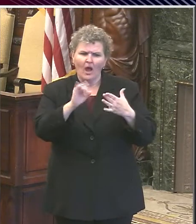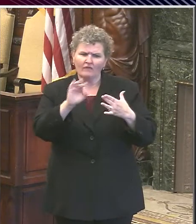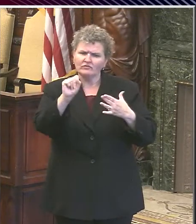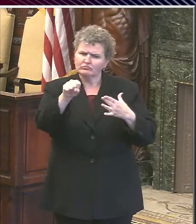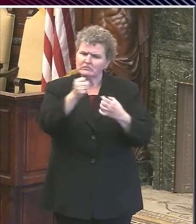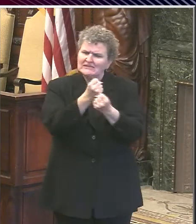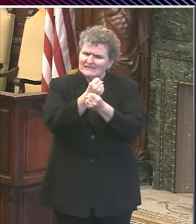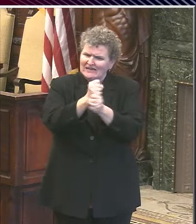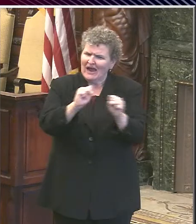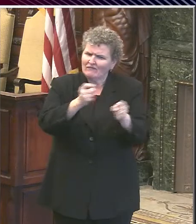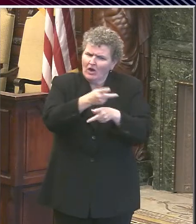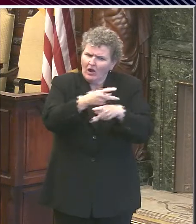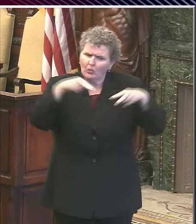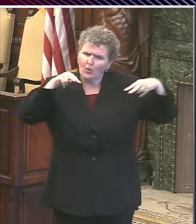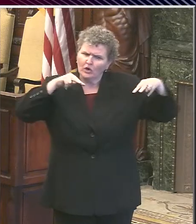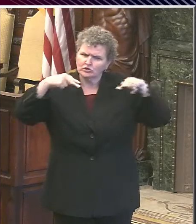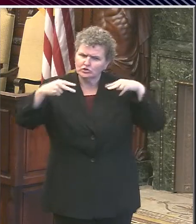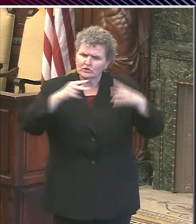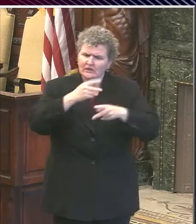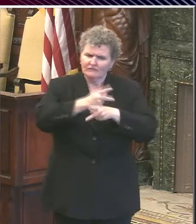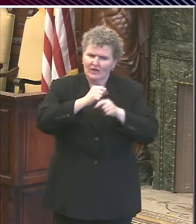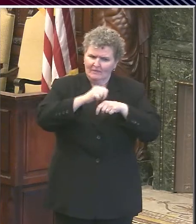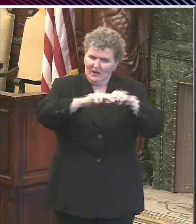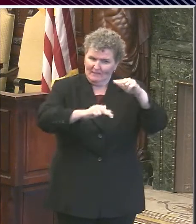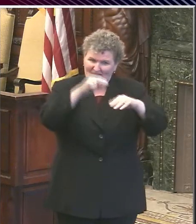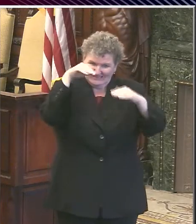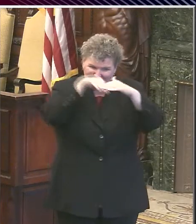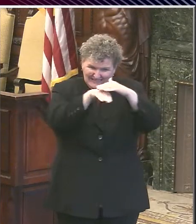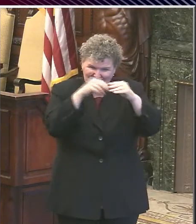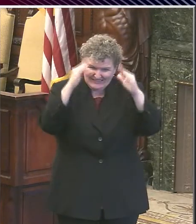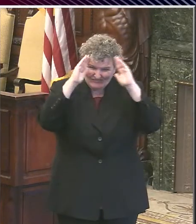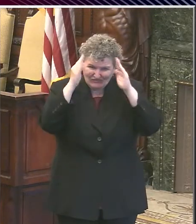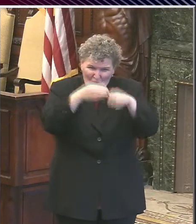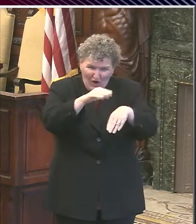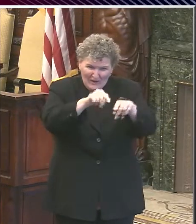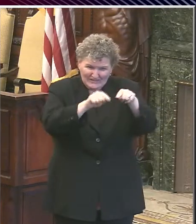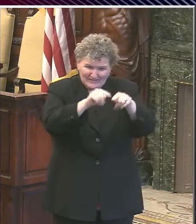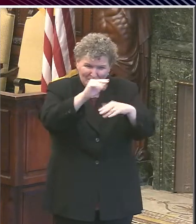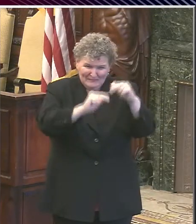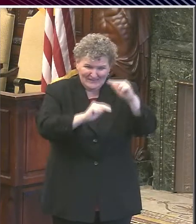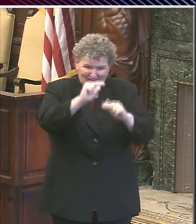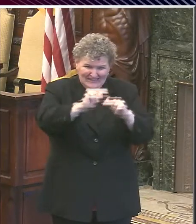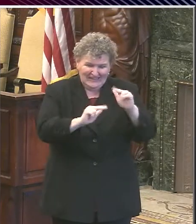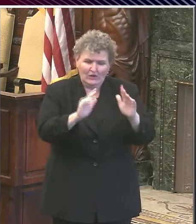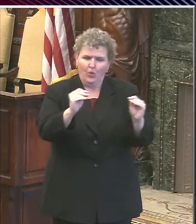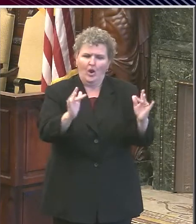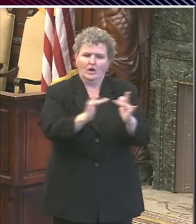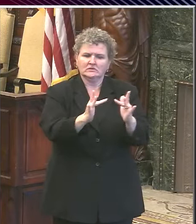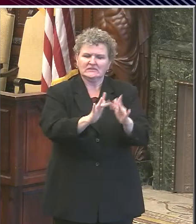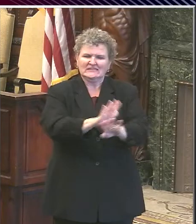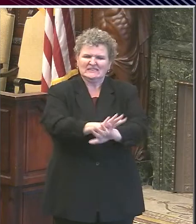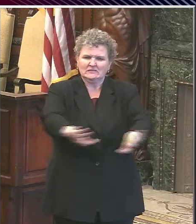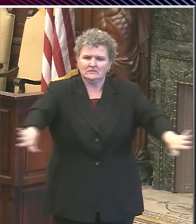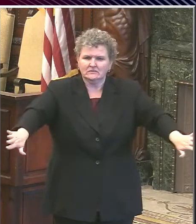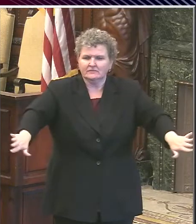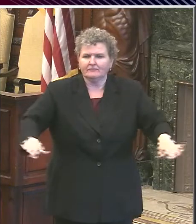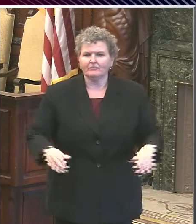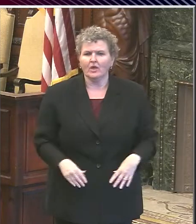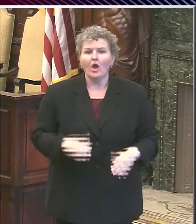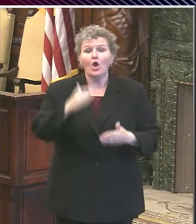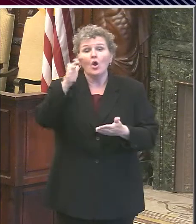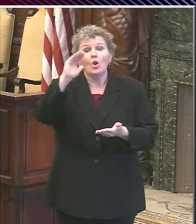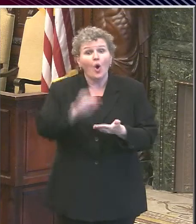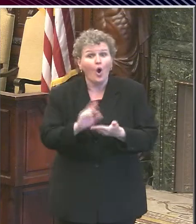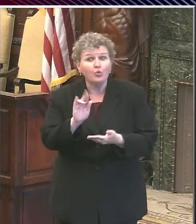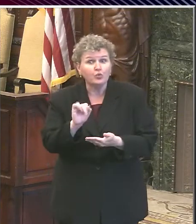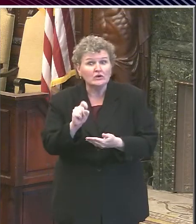skill building, not on contact. The policy allows competitions in lower risk, non-contact sports,